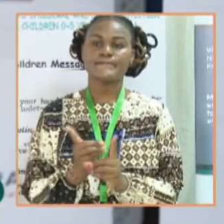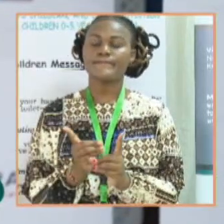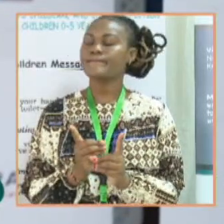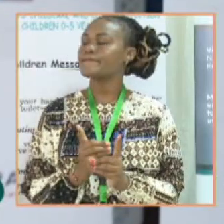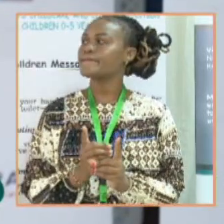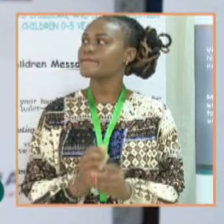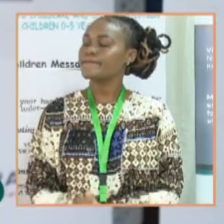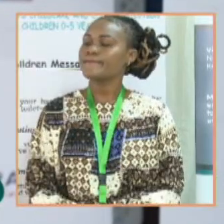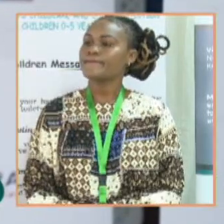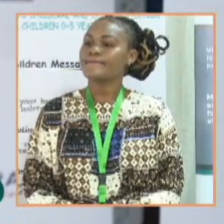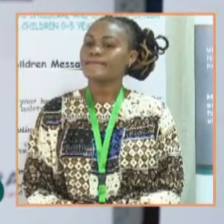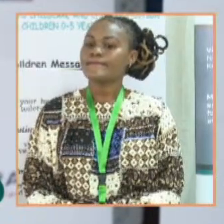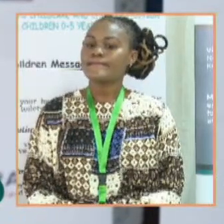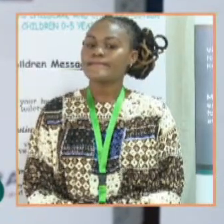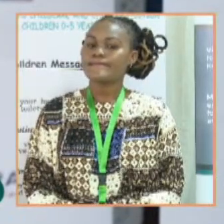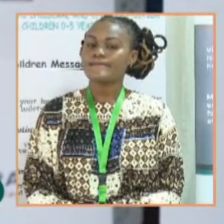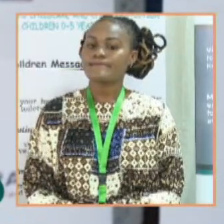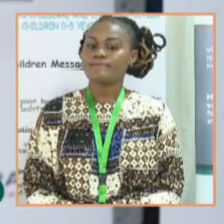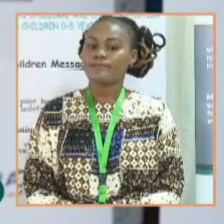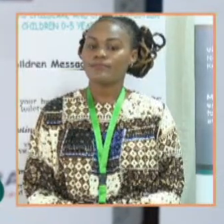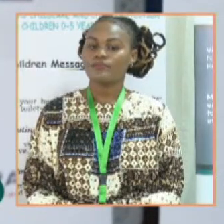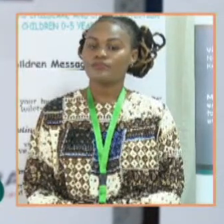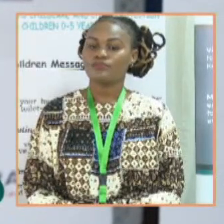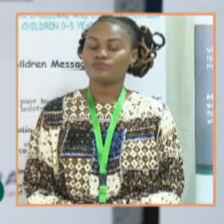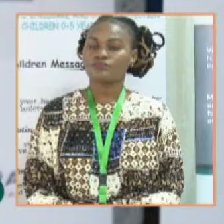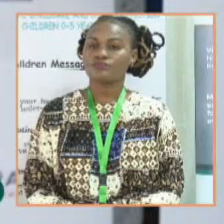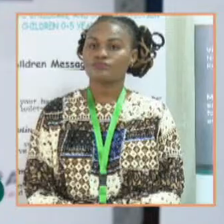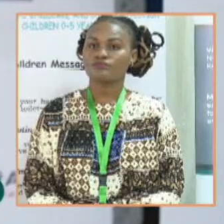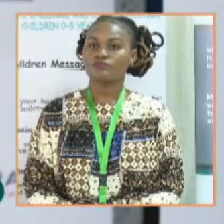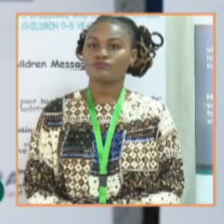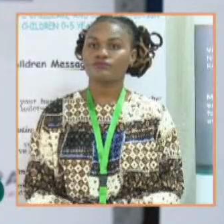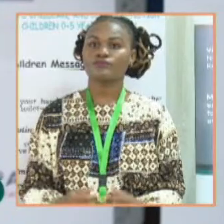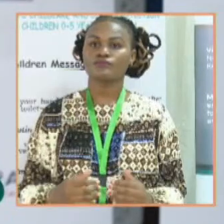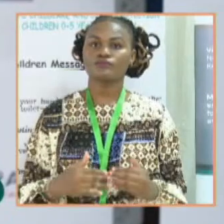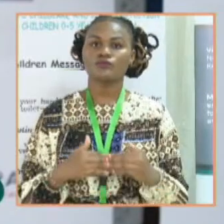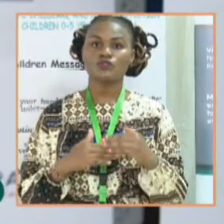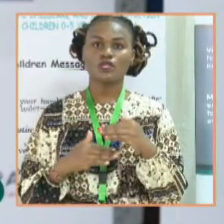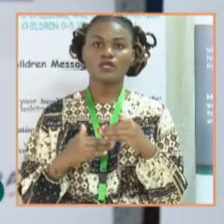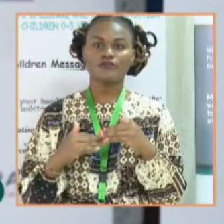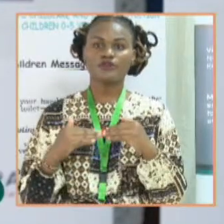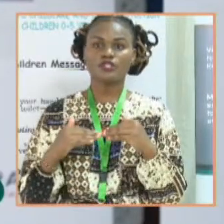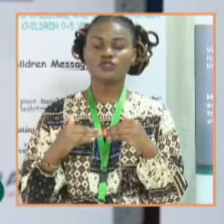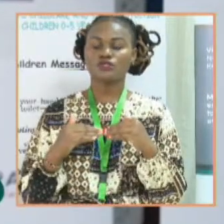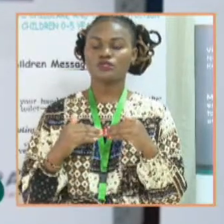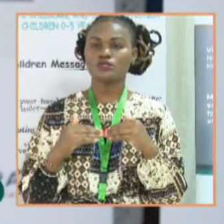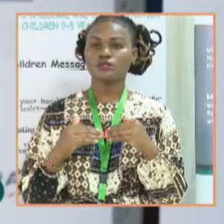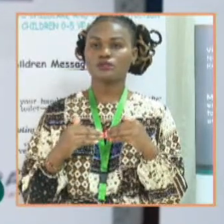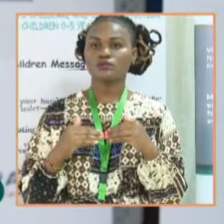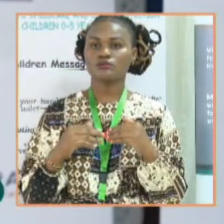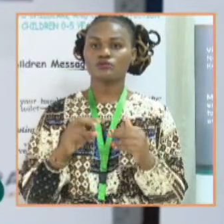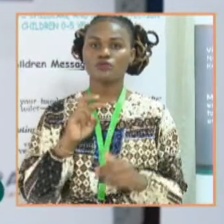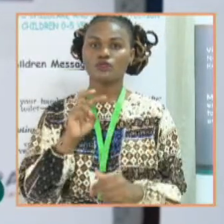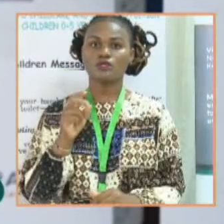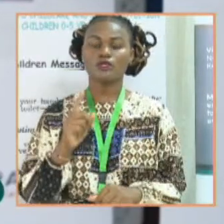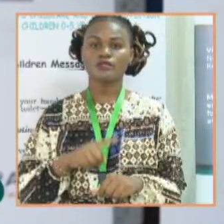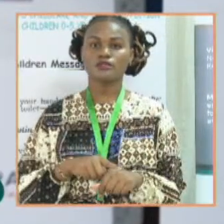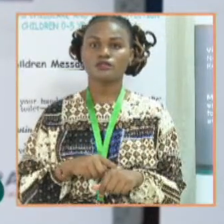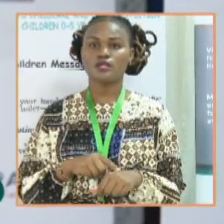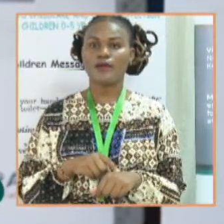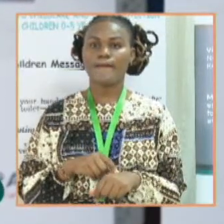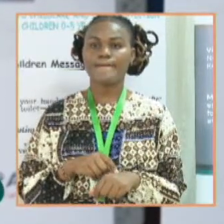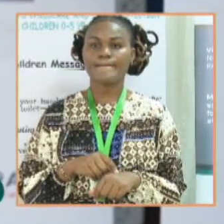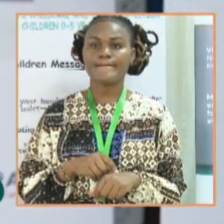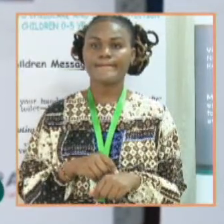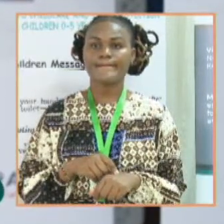validation feedback is that it's not adequate. Of importance for us just to look at this little that is allocated to us. Is